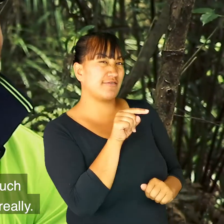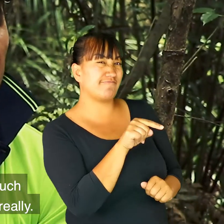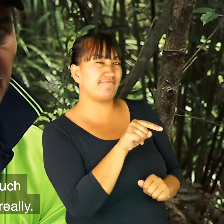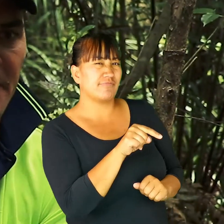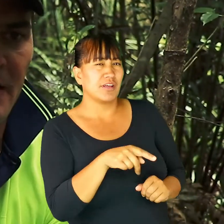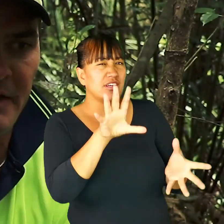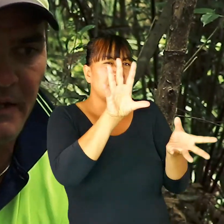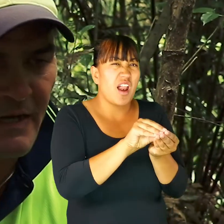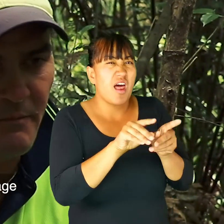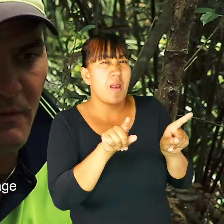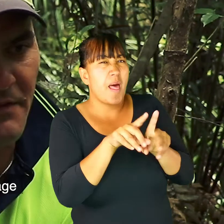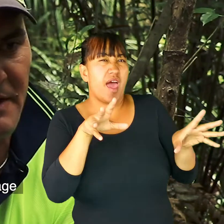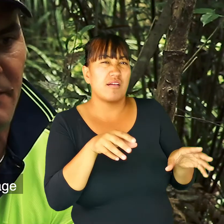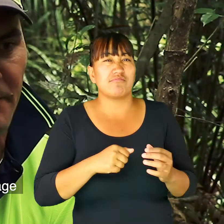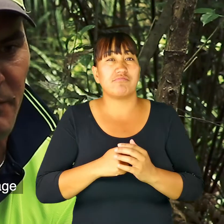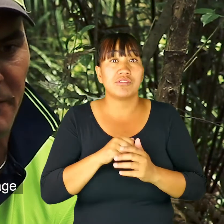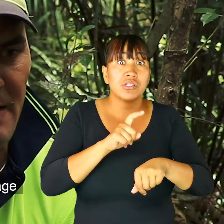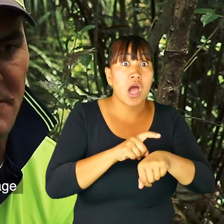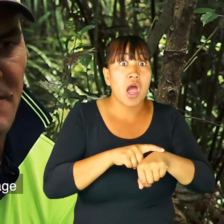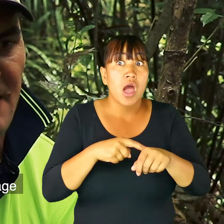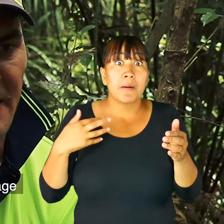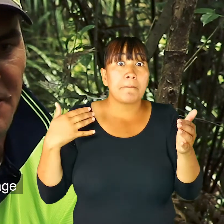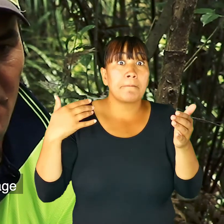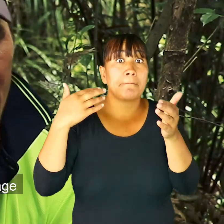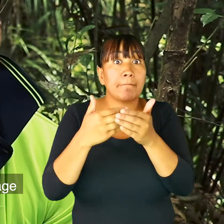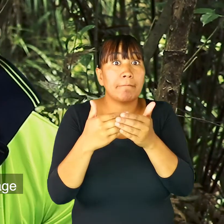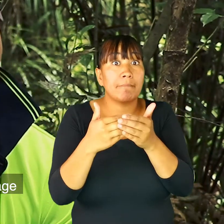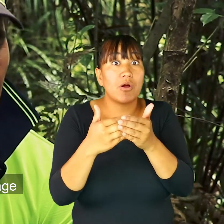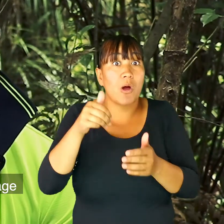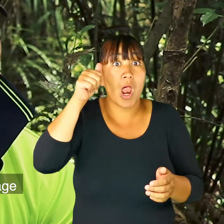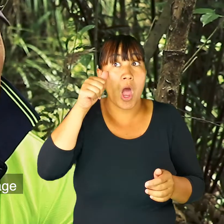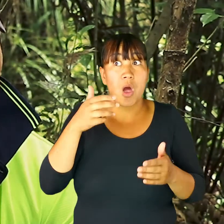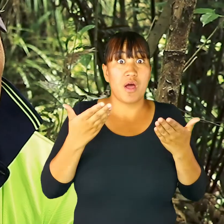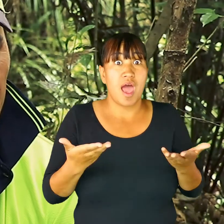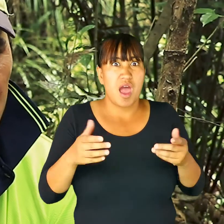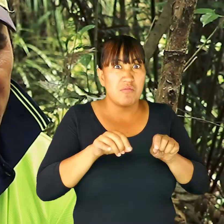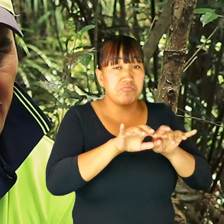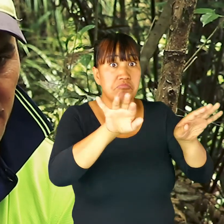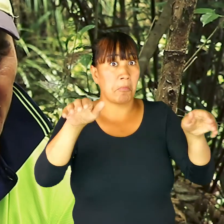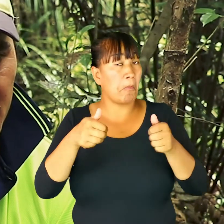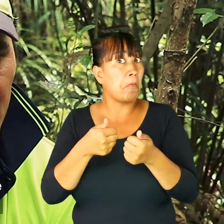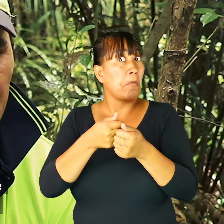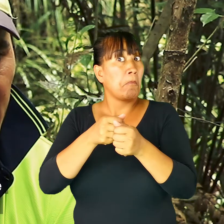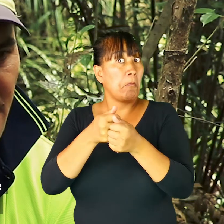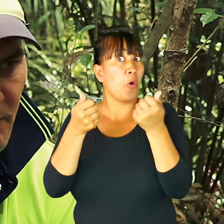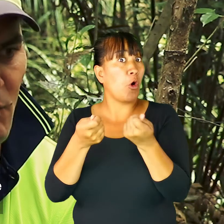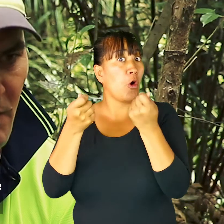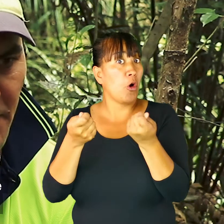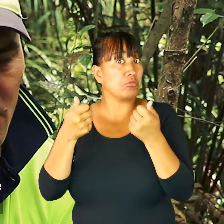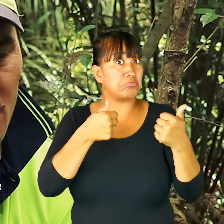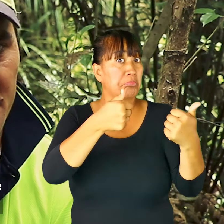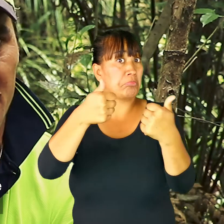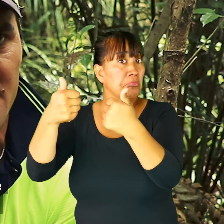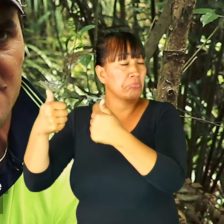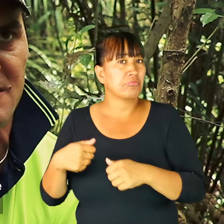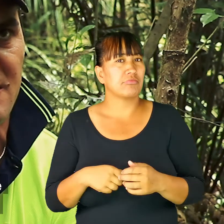up perfectly, really. I think we've come to a stage, if we, I don't foresee it, due to the fact that I